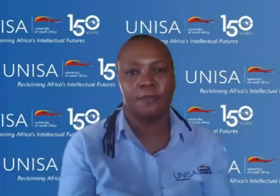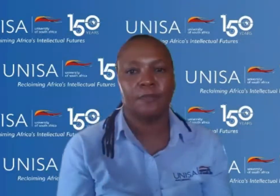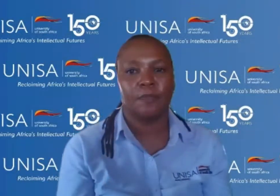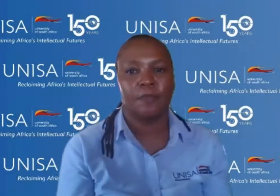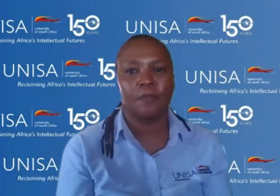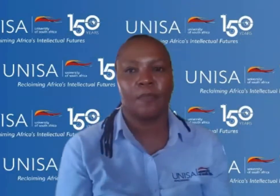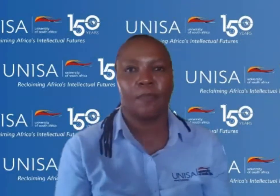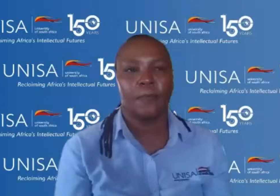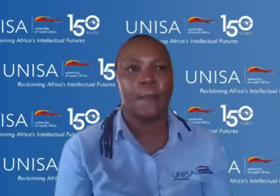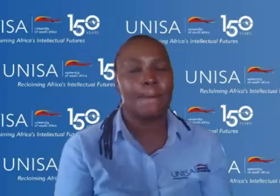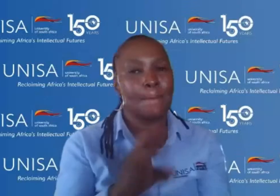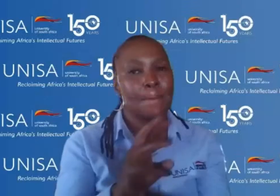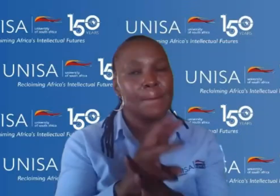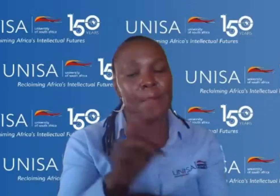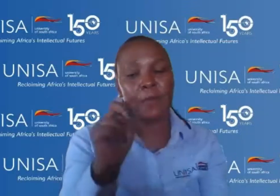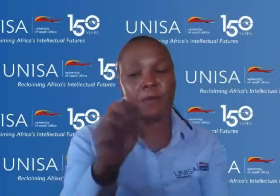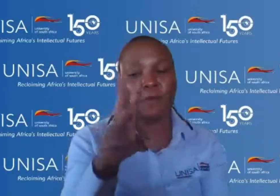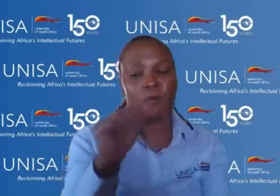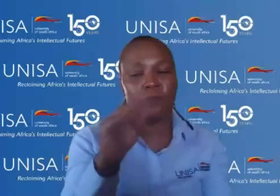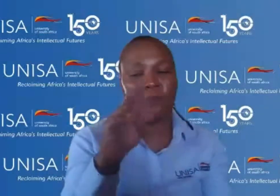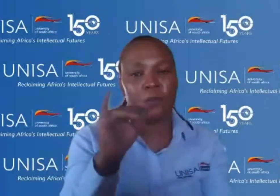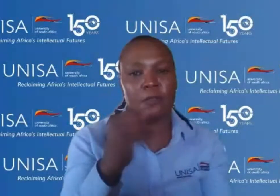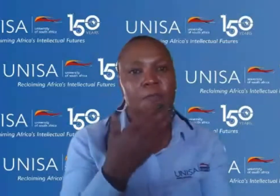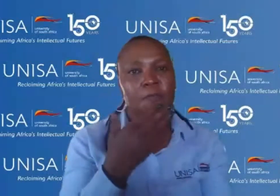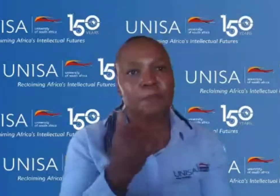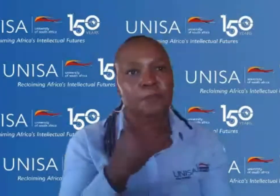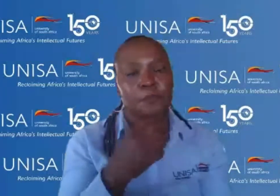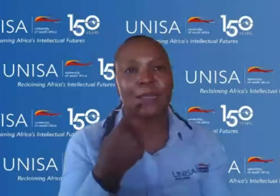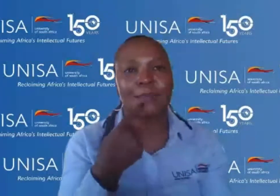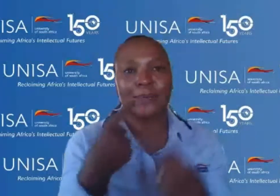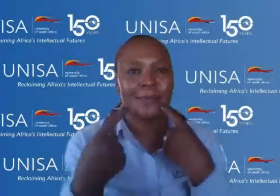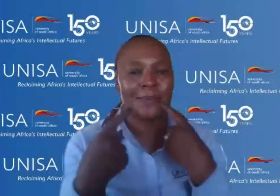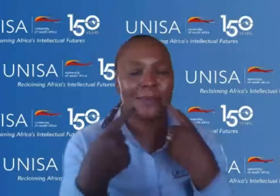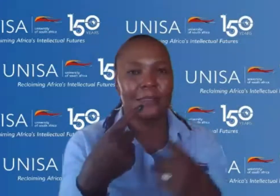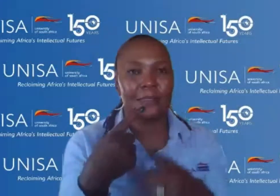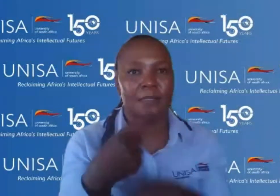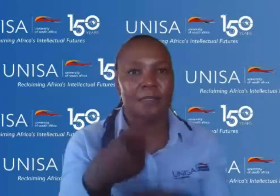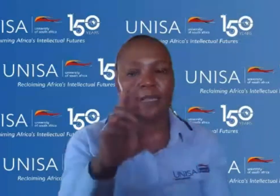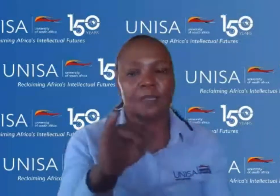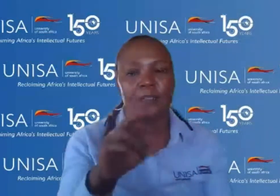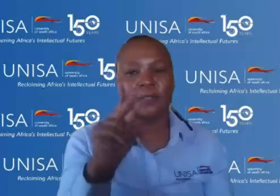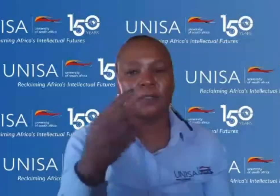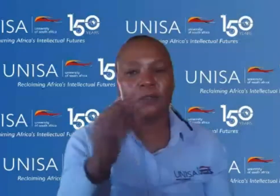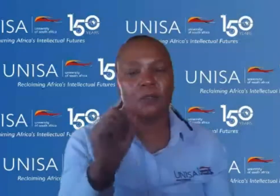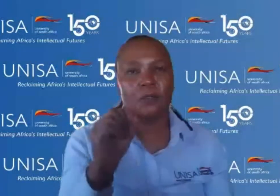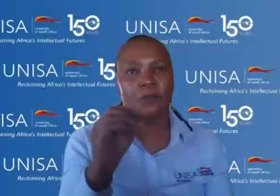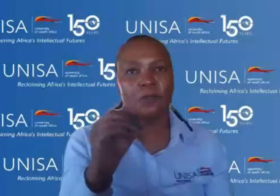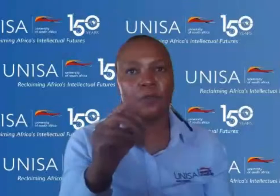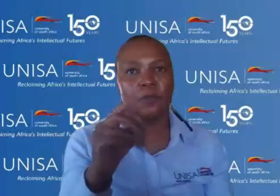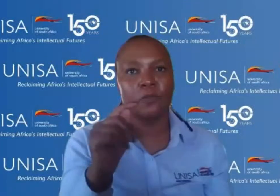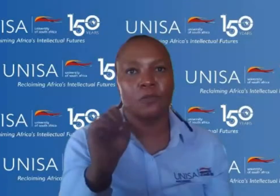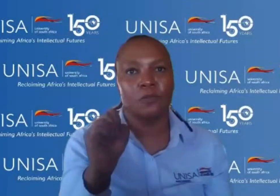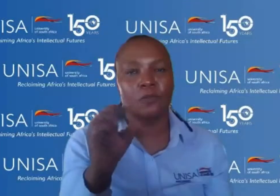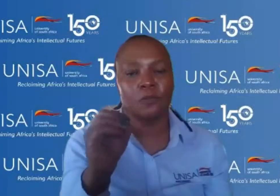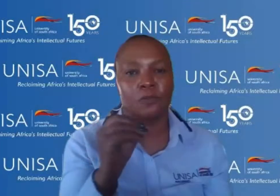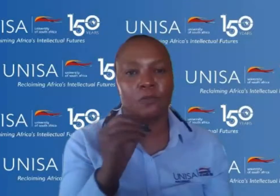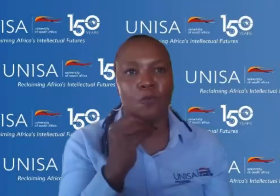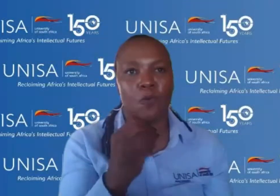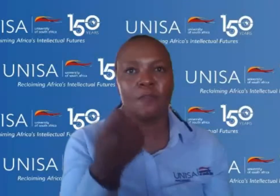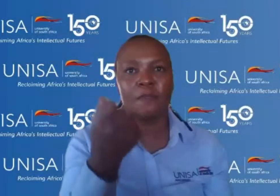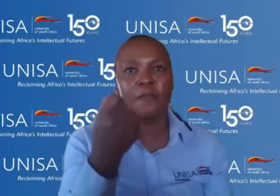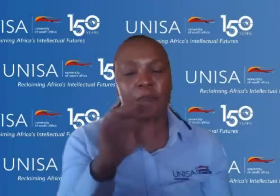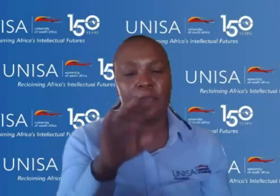Menwabisa, can you please answer Rikhotso on the matter of fee reduction, please?